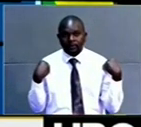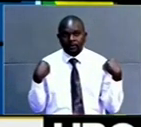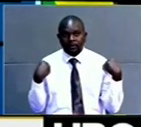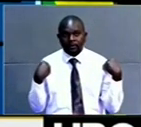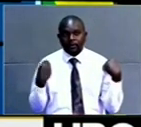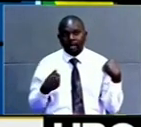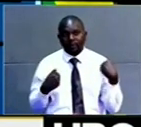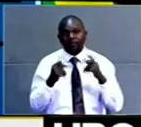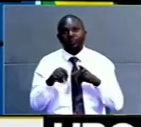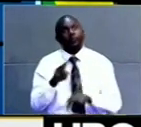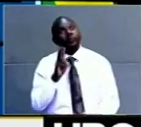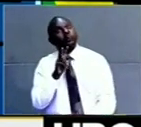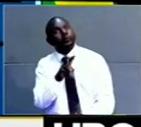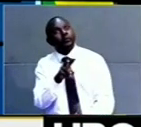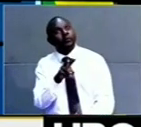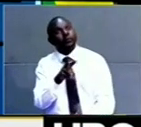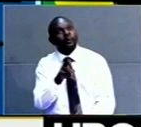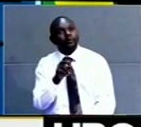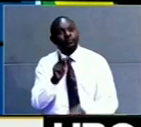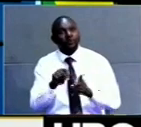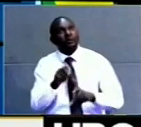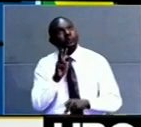without spectators, without